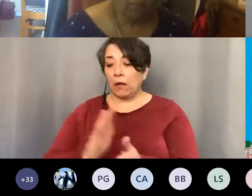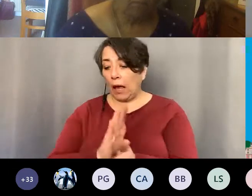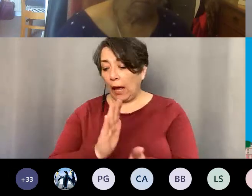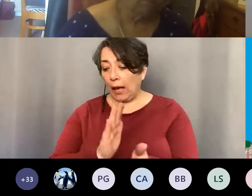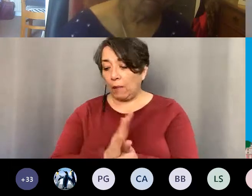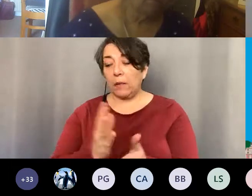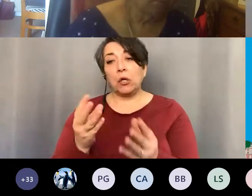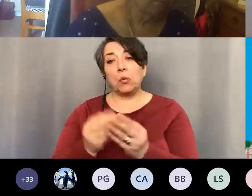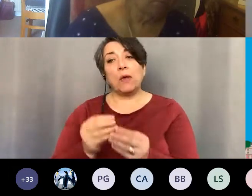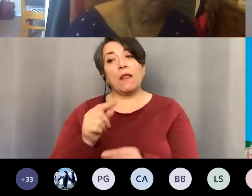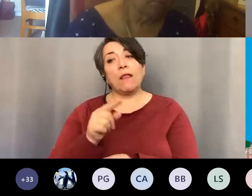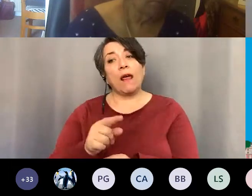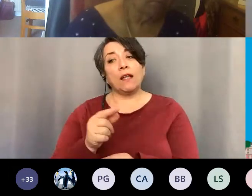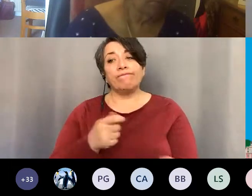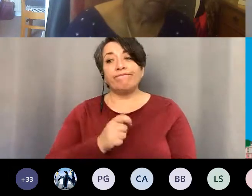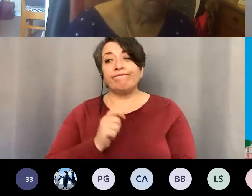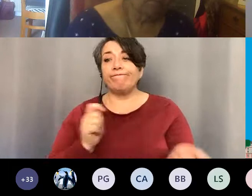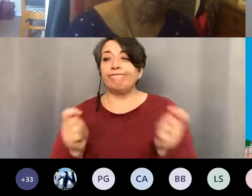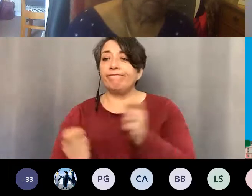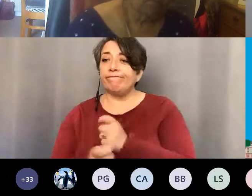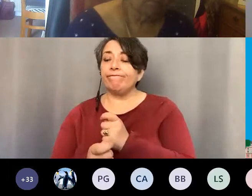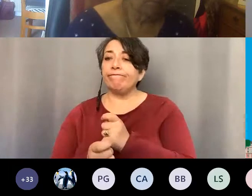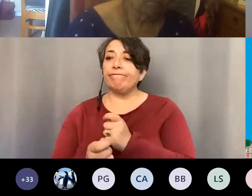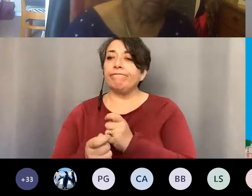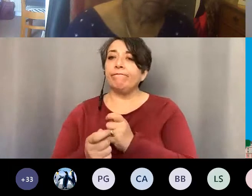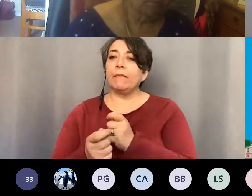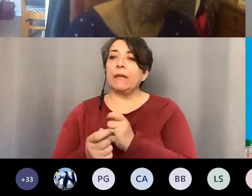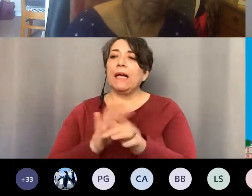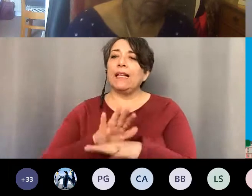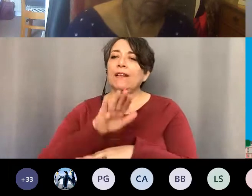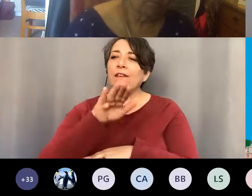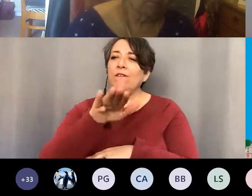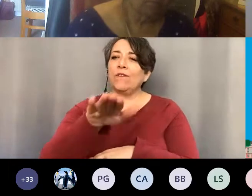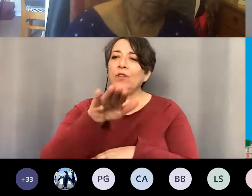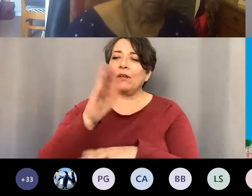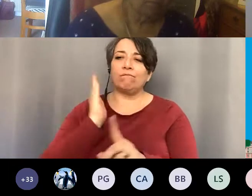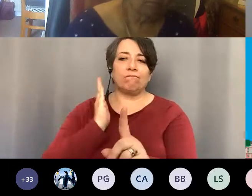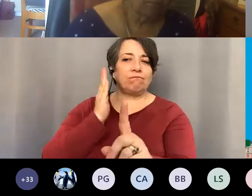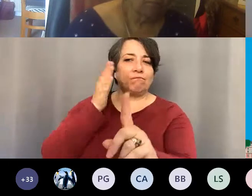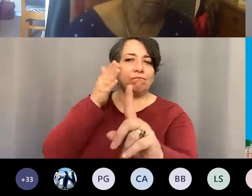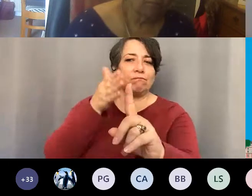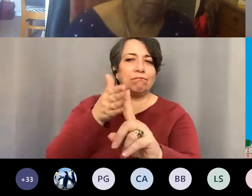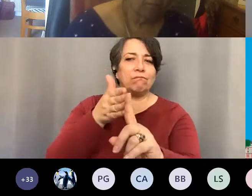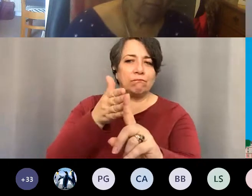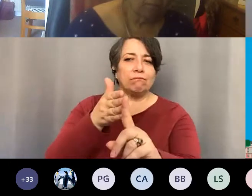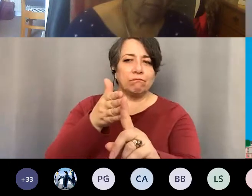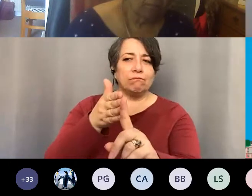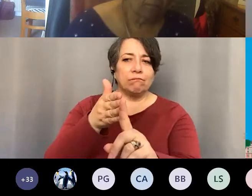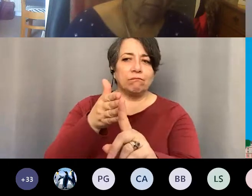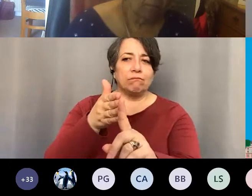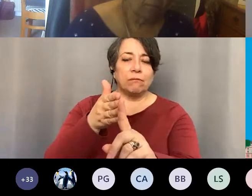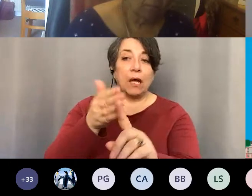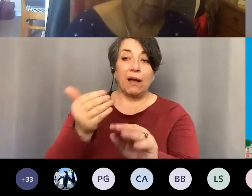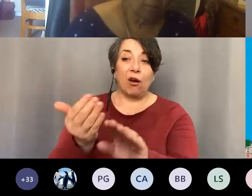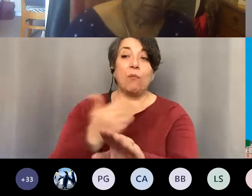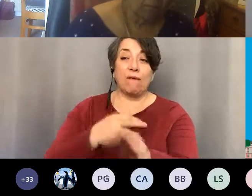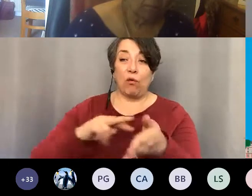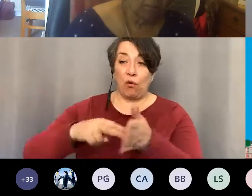You will see that in terms of the long-term plan ambitions, there was lots of work done before the long-term plan was